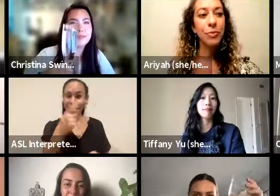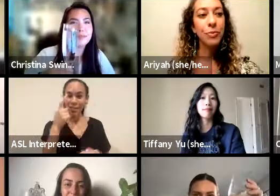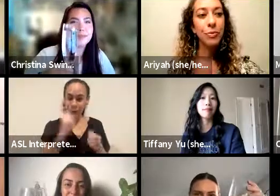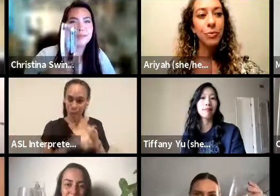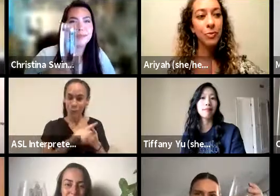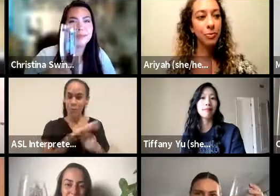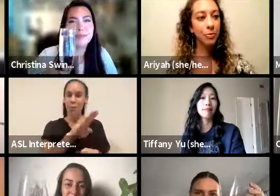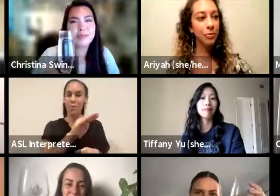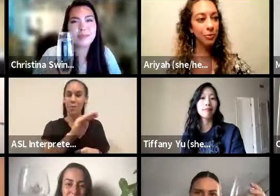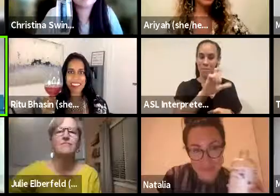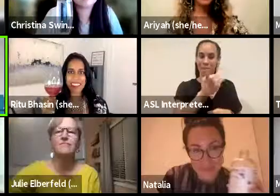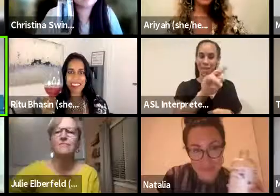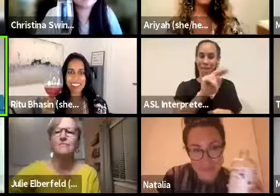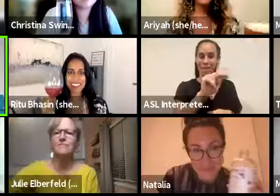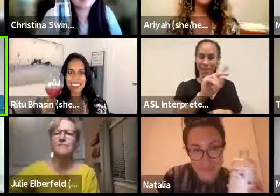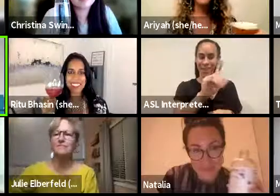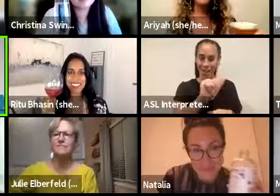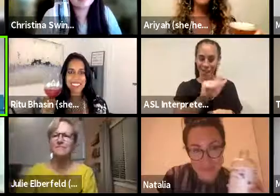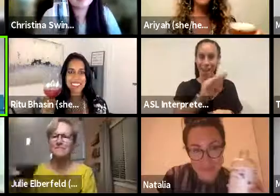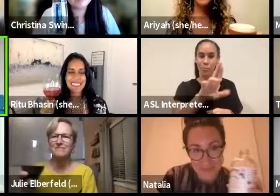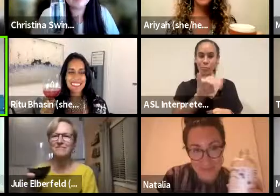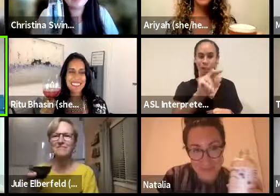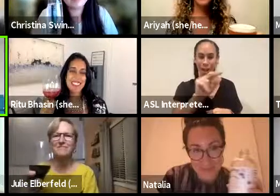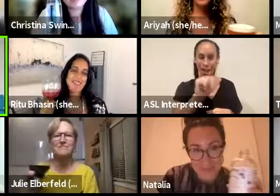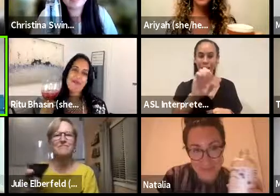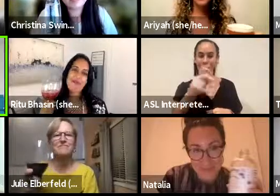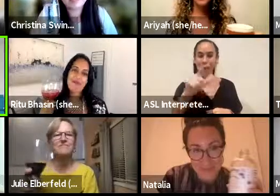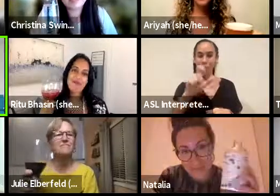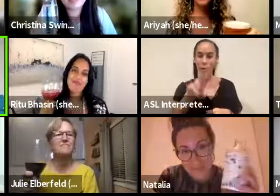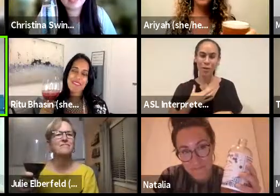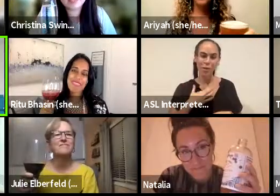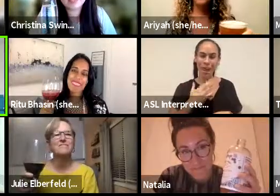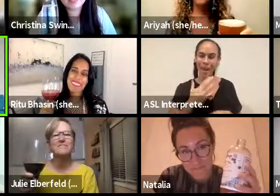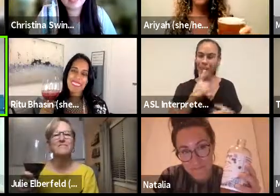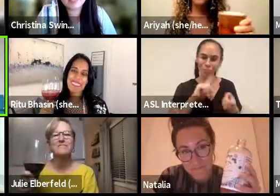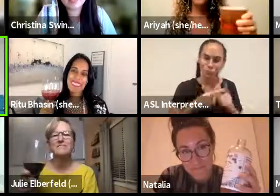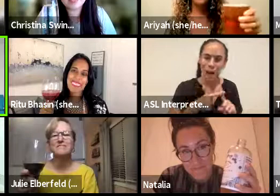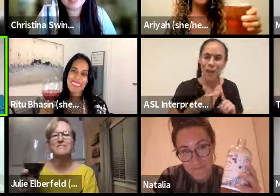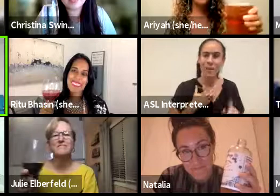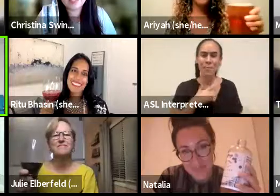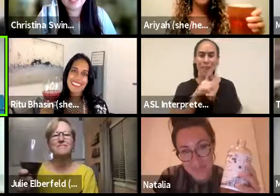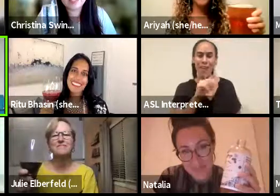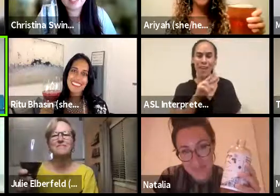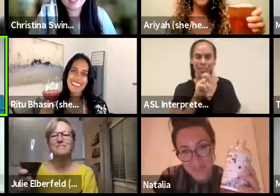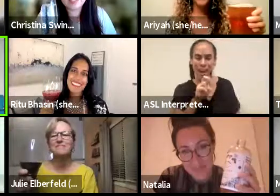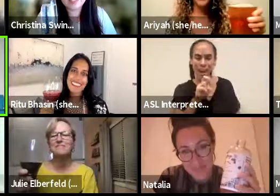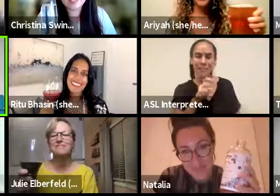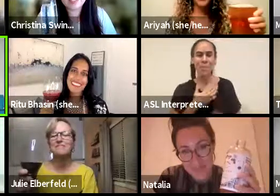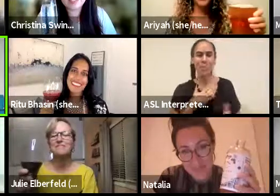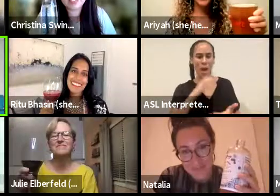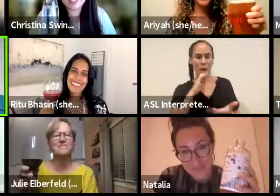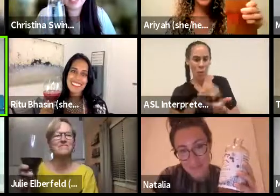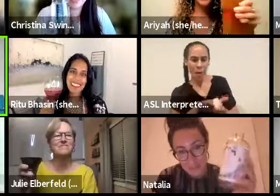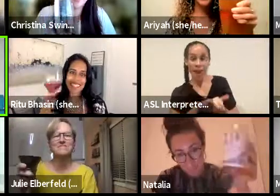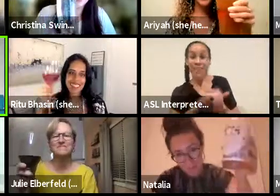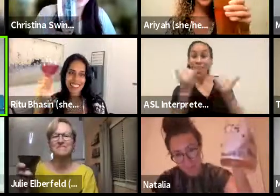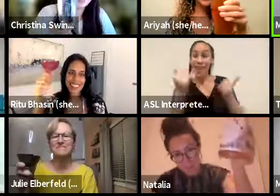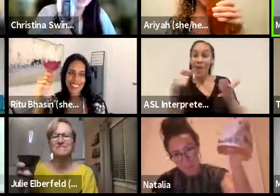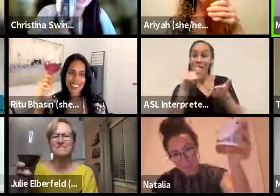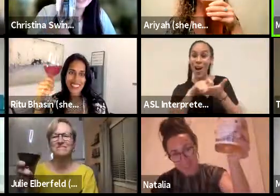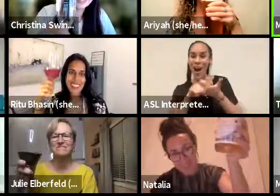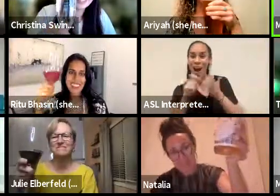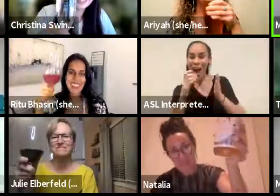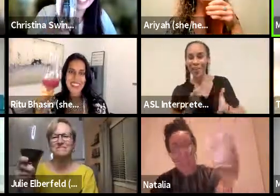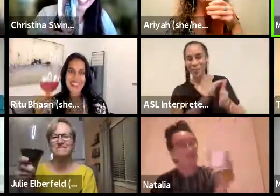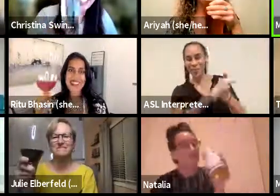Briana Epler, my friend, my love, my wife, and now author. Congratulations.